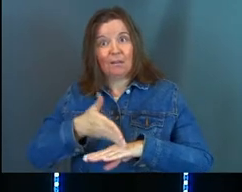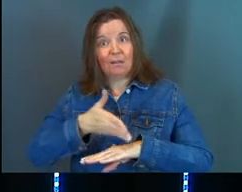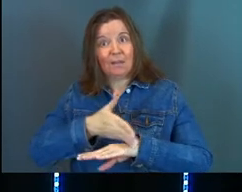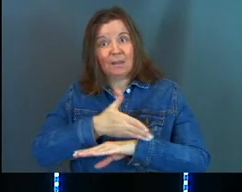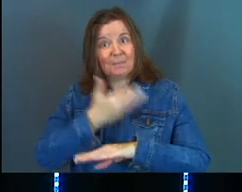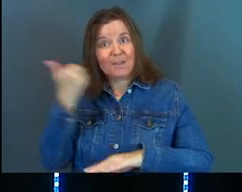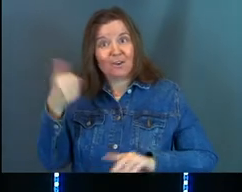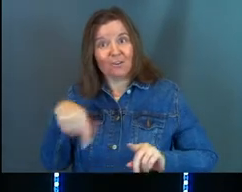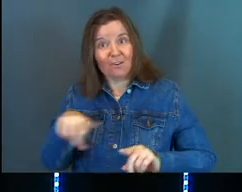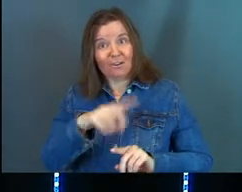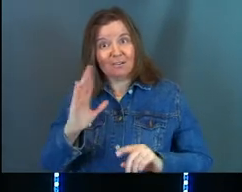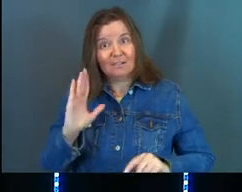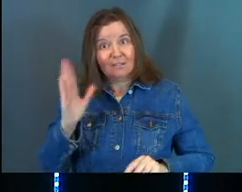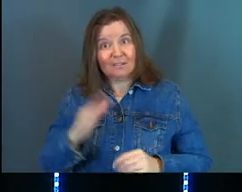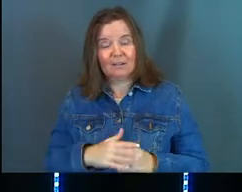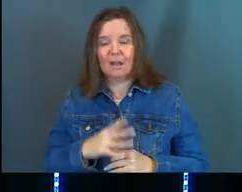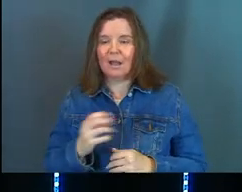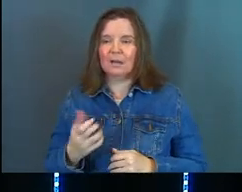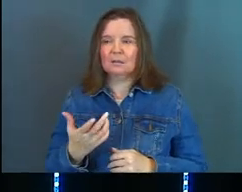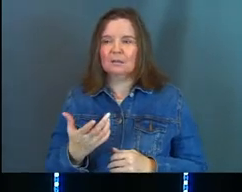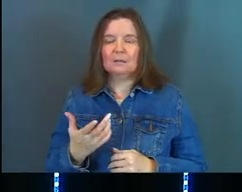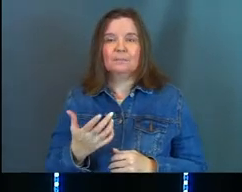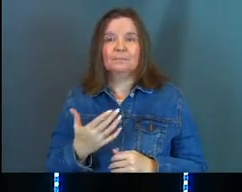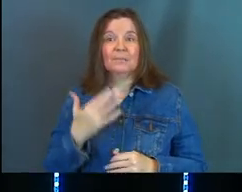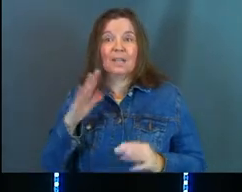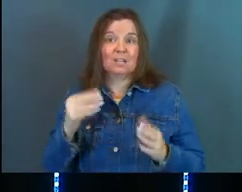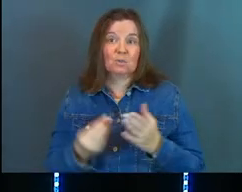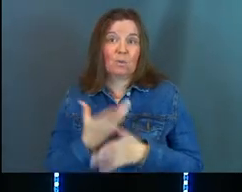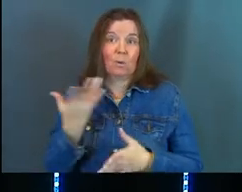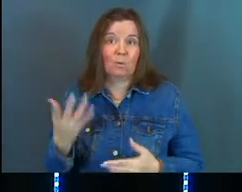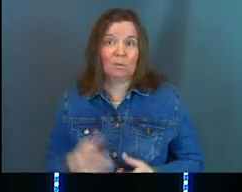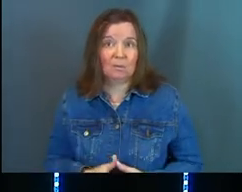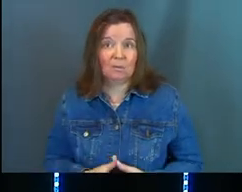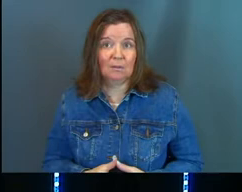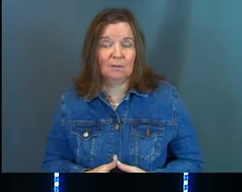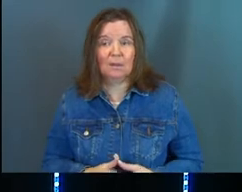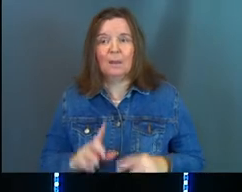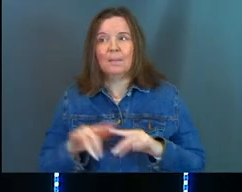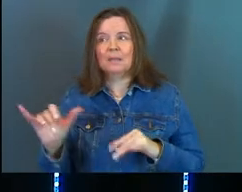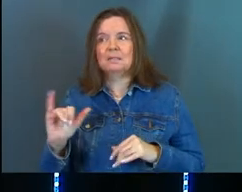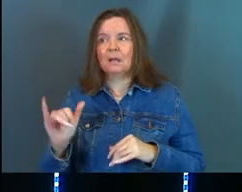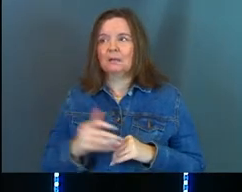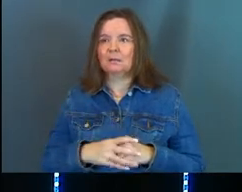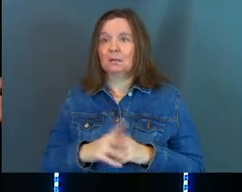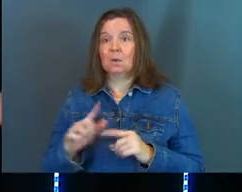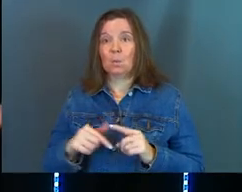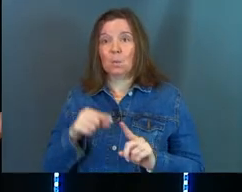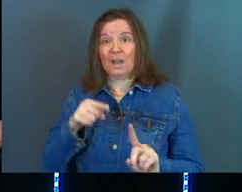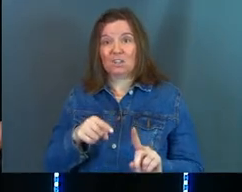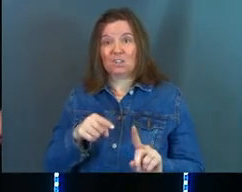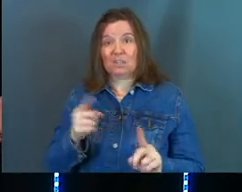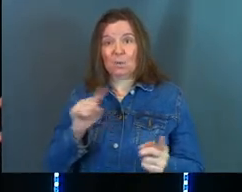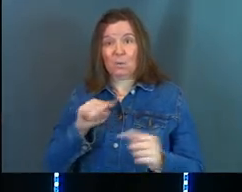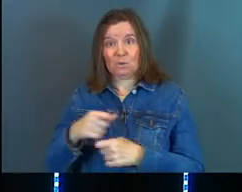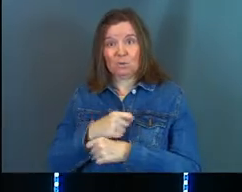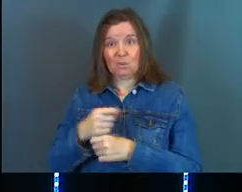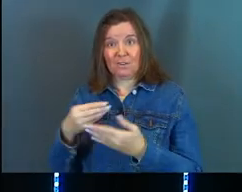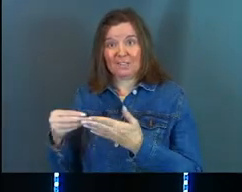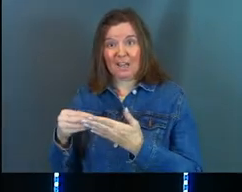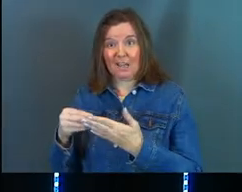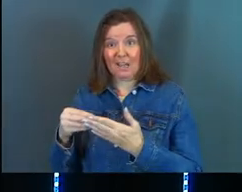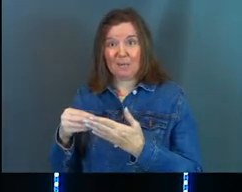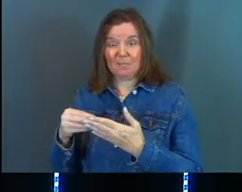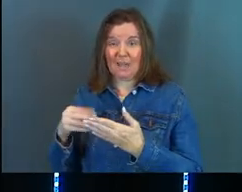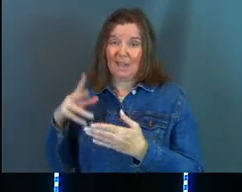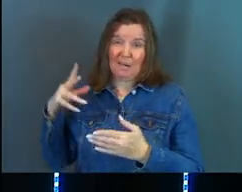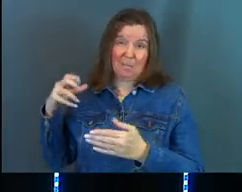better. And, it's, you know, it's growth. But it's like, when she took me to a coffee shop and crushed